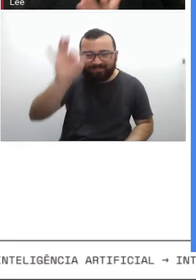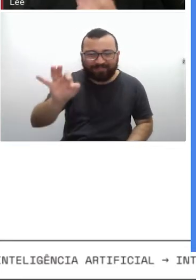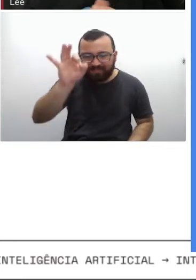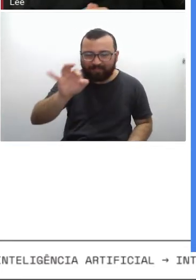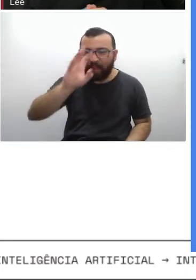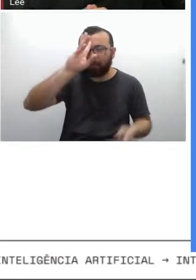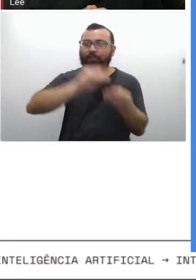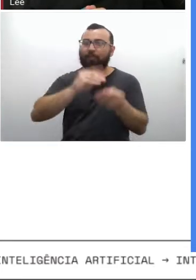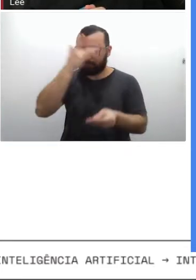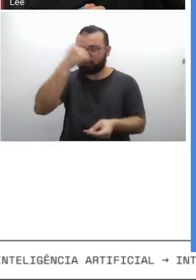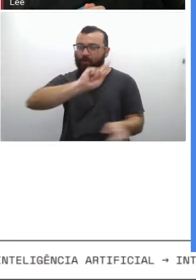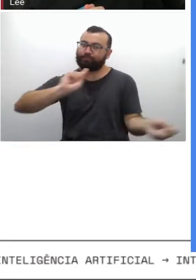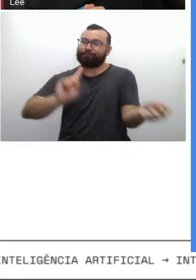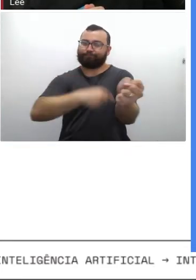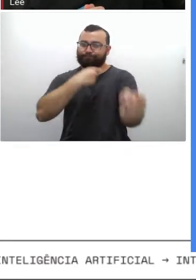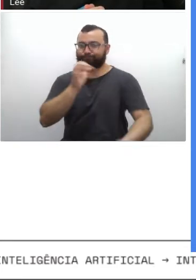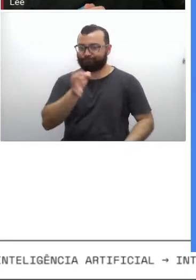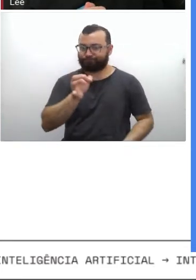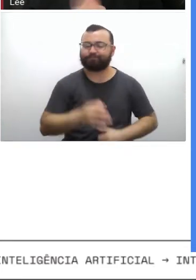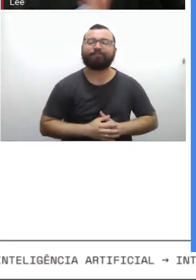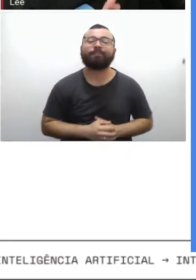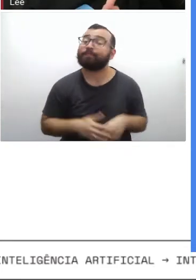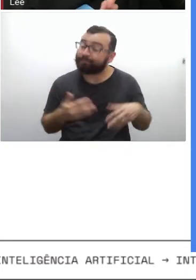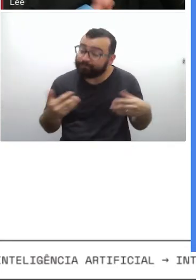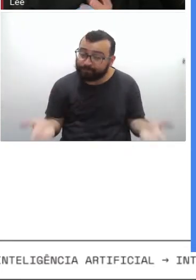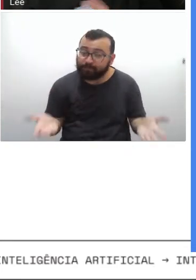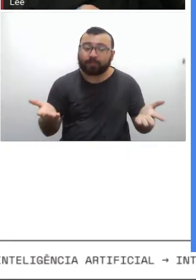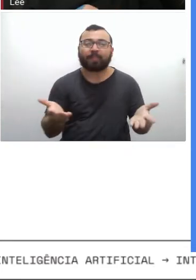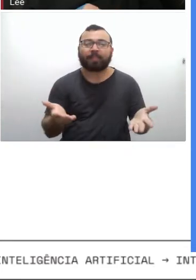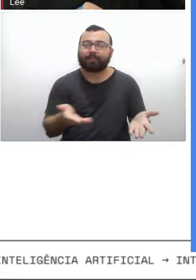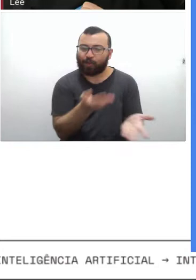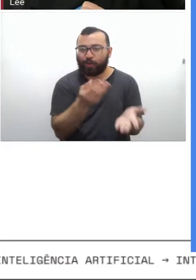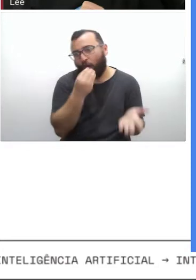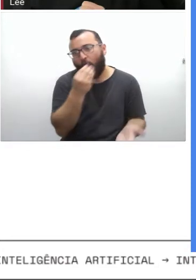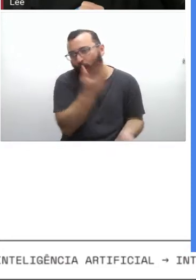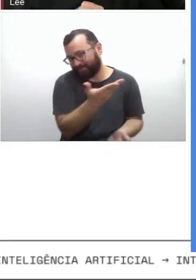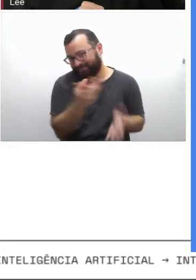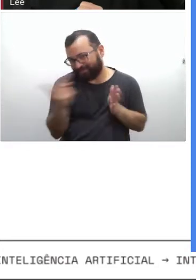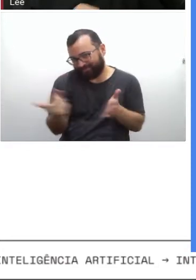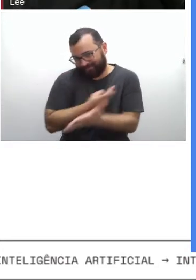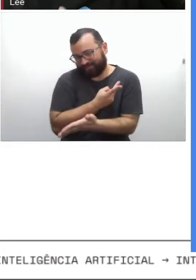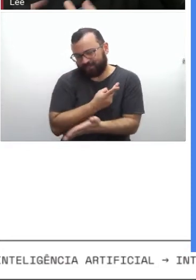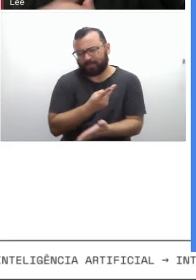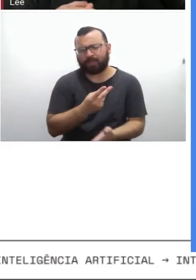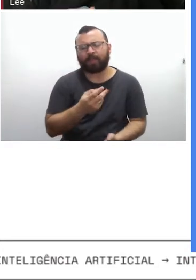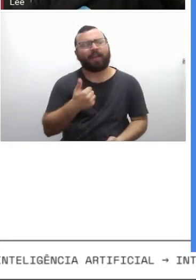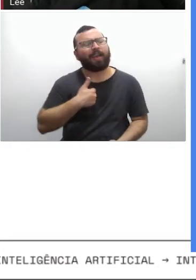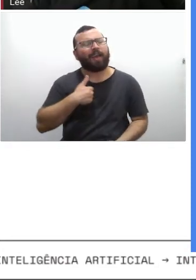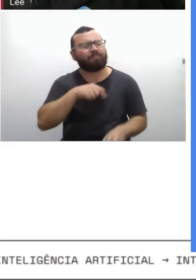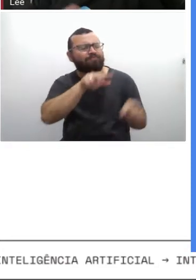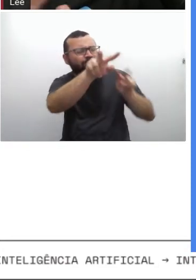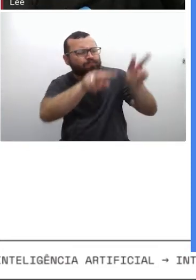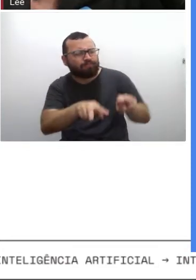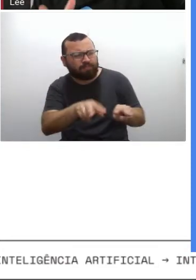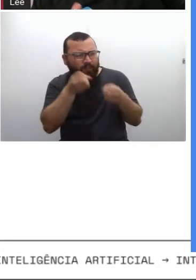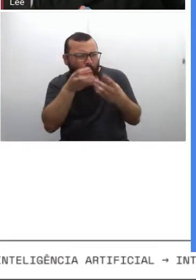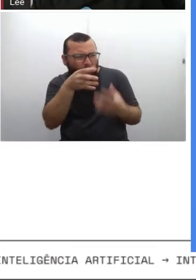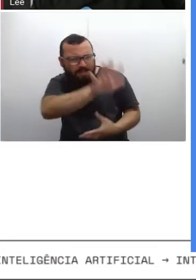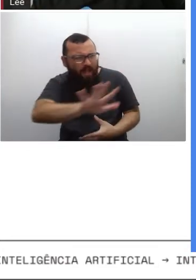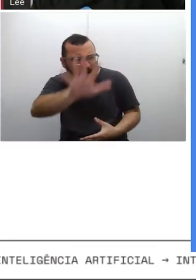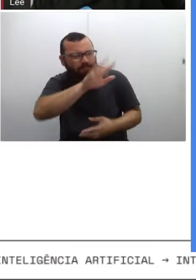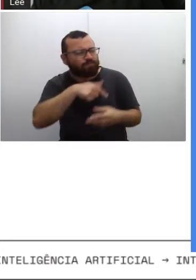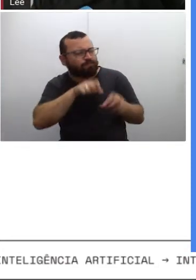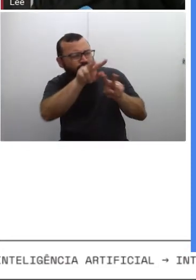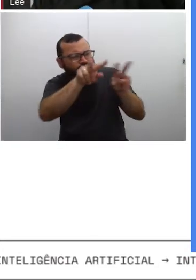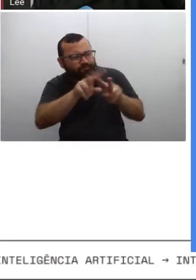or 80%. So that's obviously wrong. And what did I learn from these data? Well, first of all,